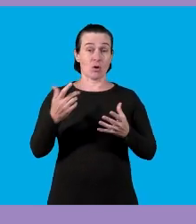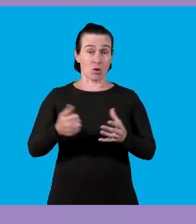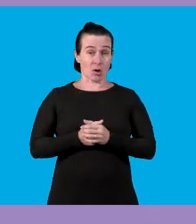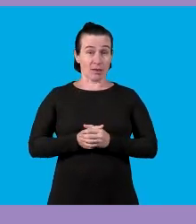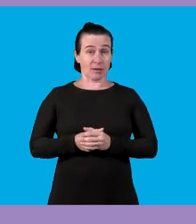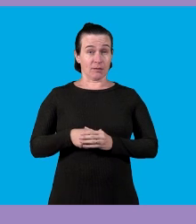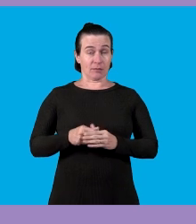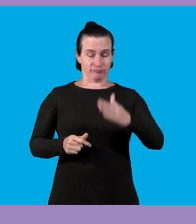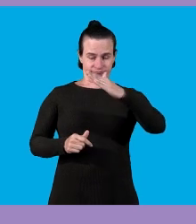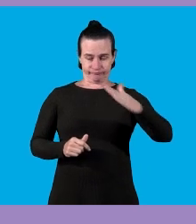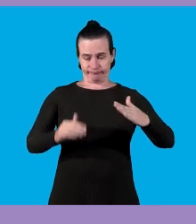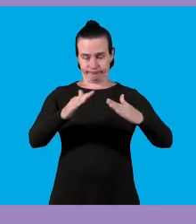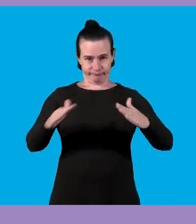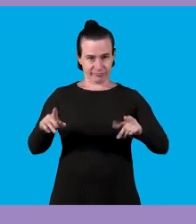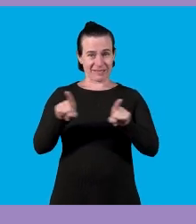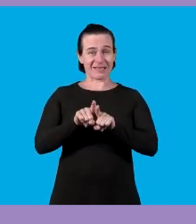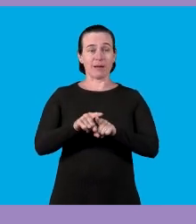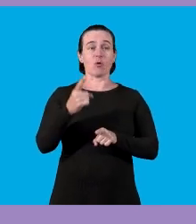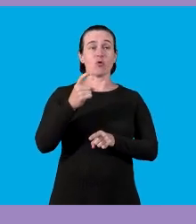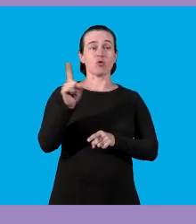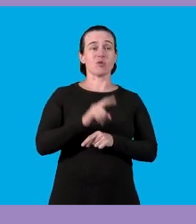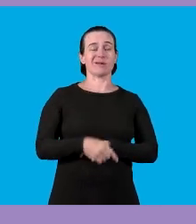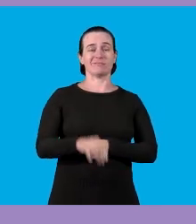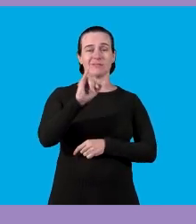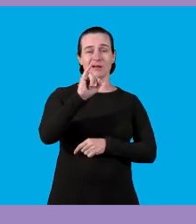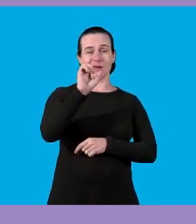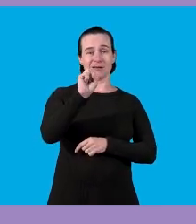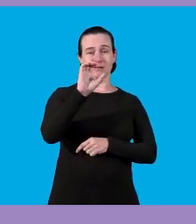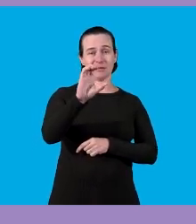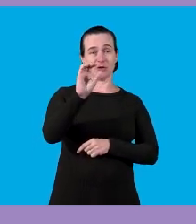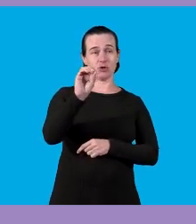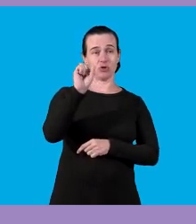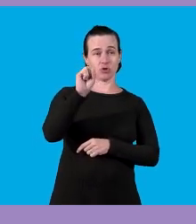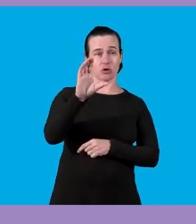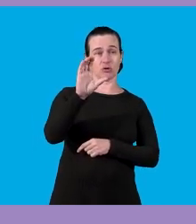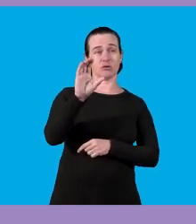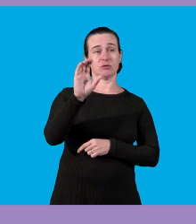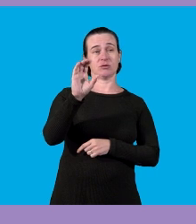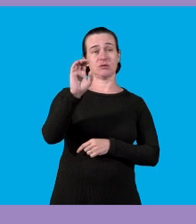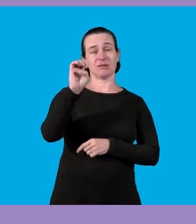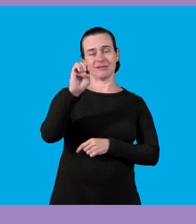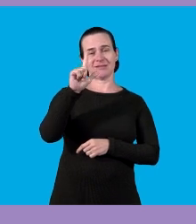sides of that triangle are also equal. It's called an isosceles triangle.